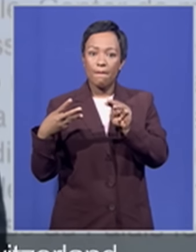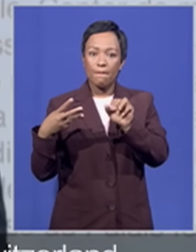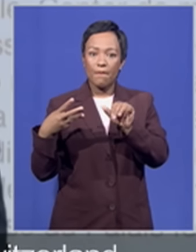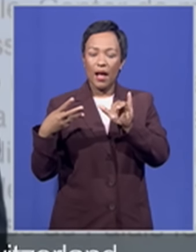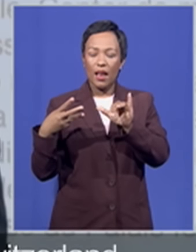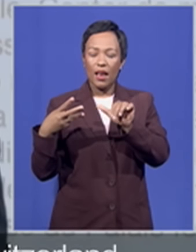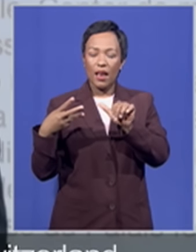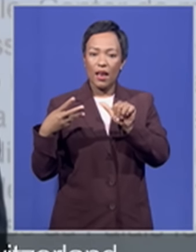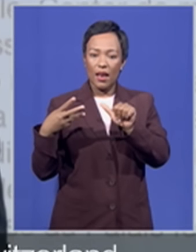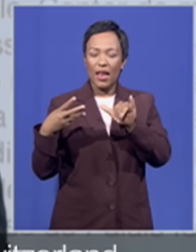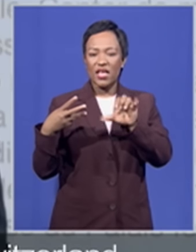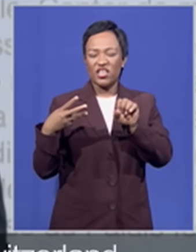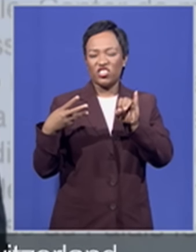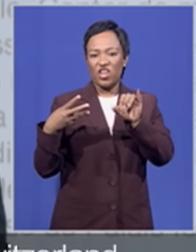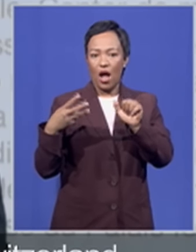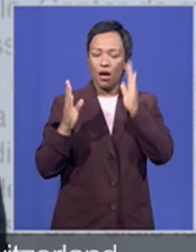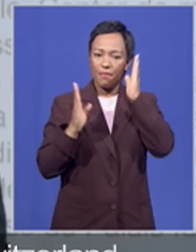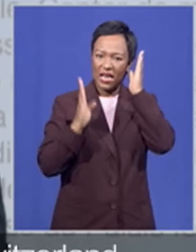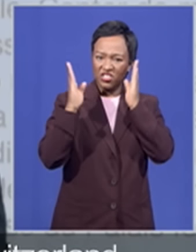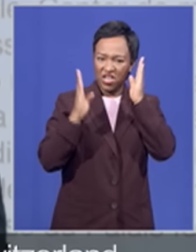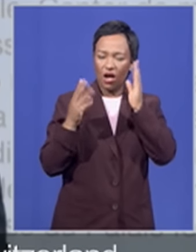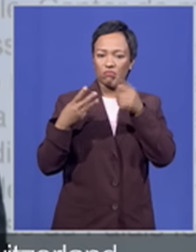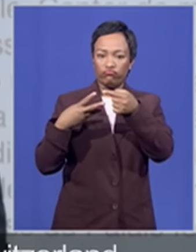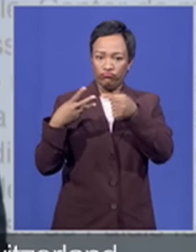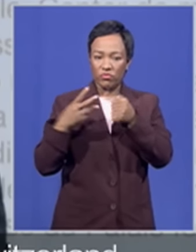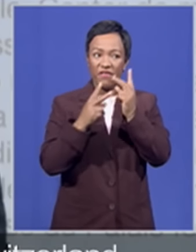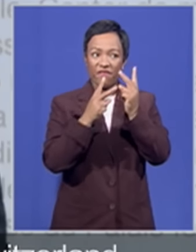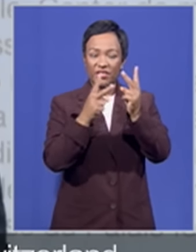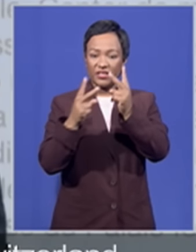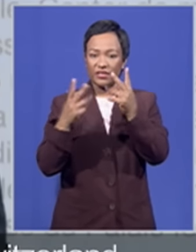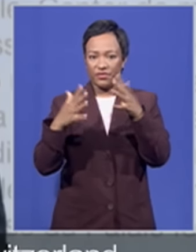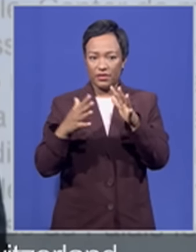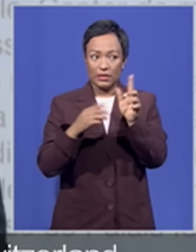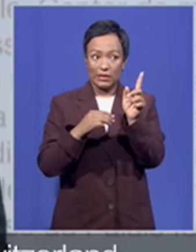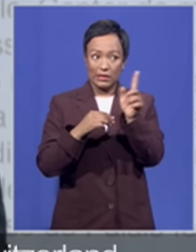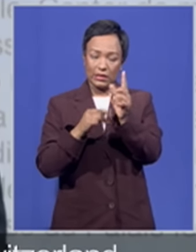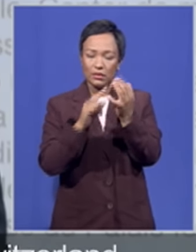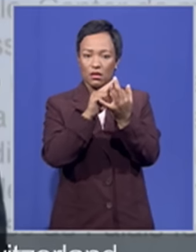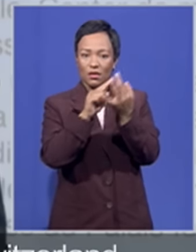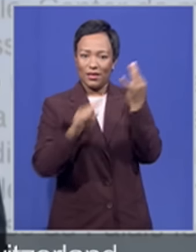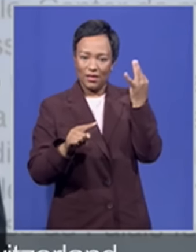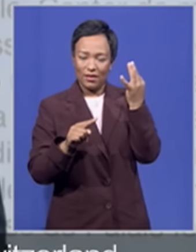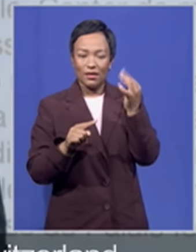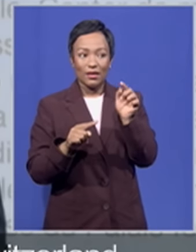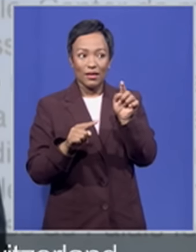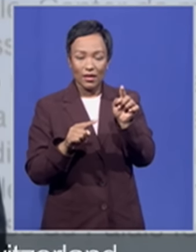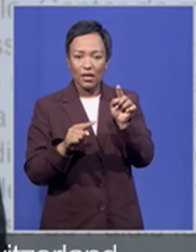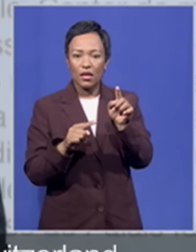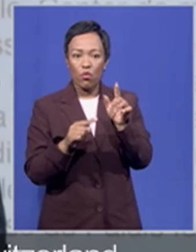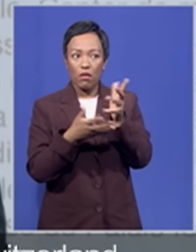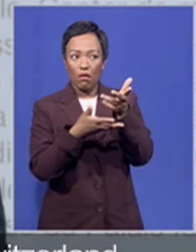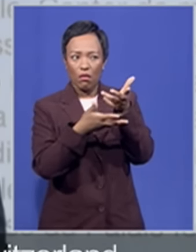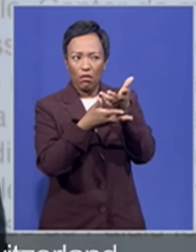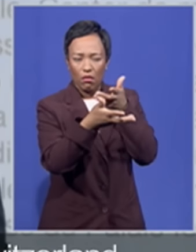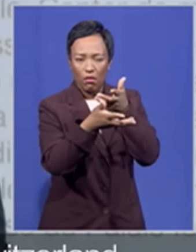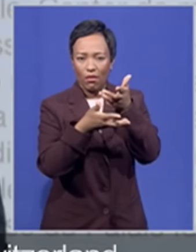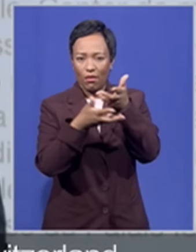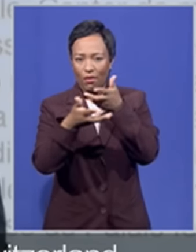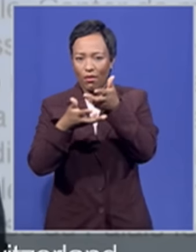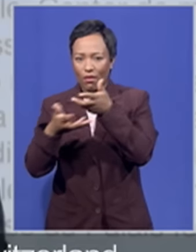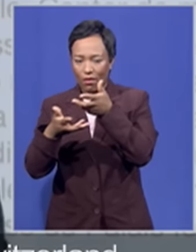with these countries, but our engagement with them, I believe, will catapult our